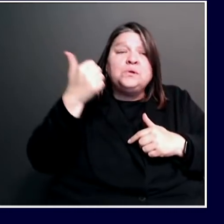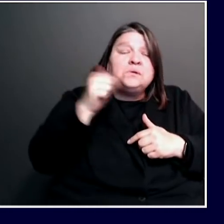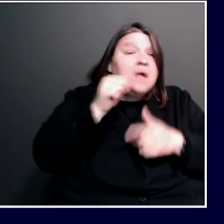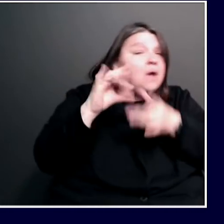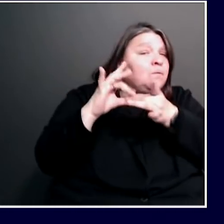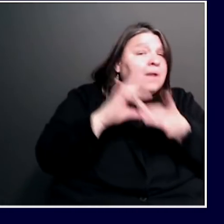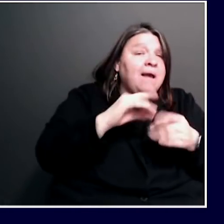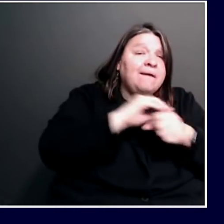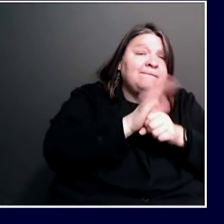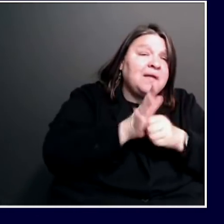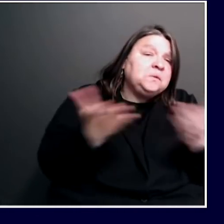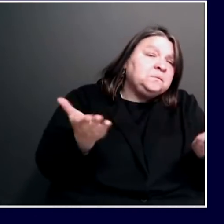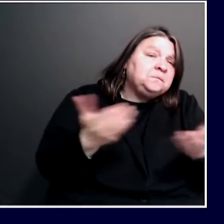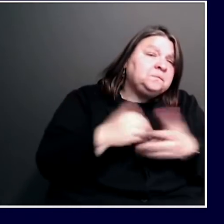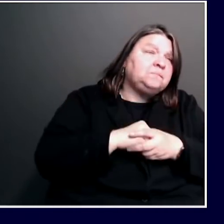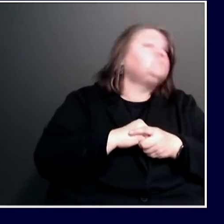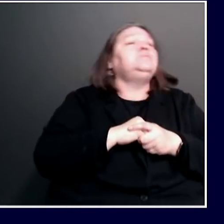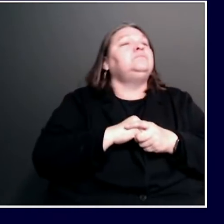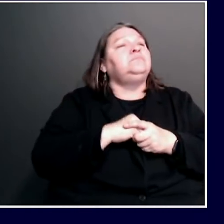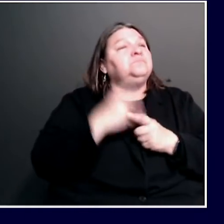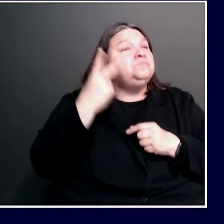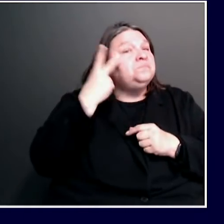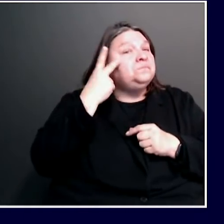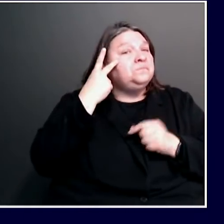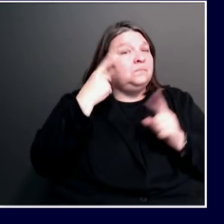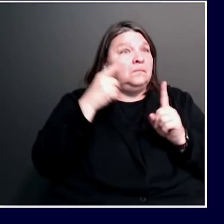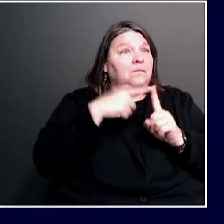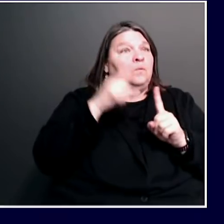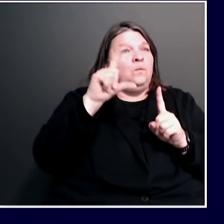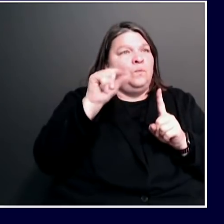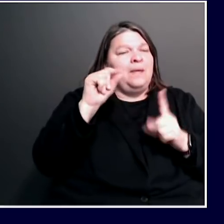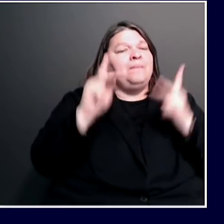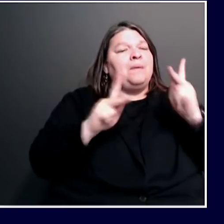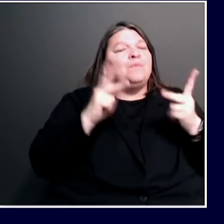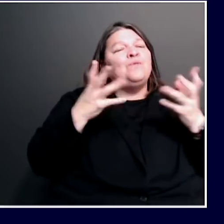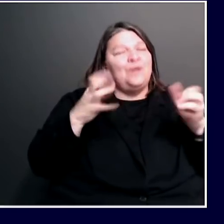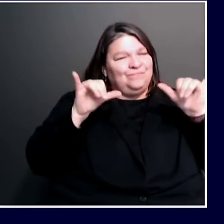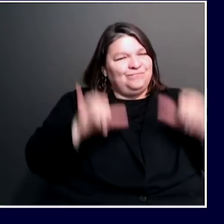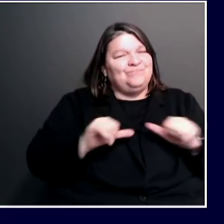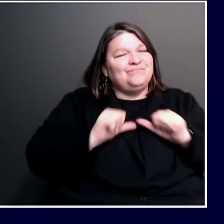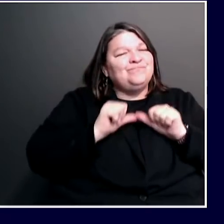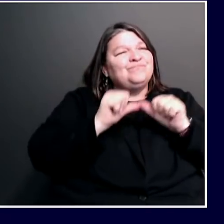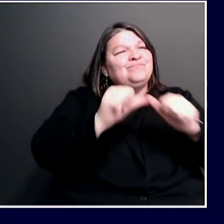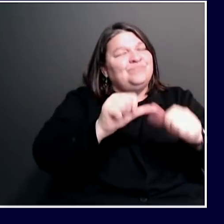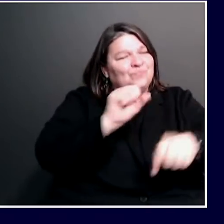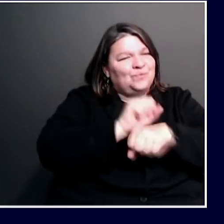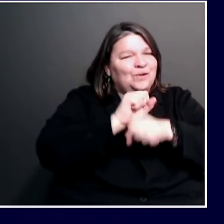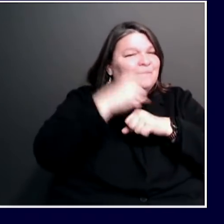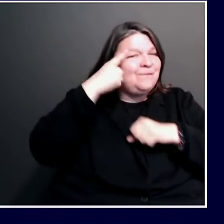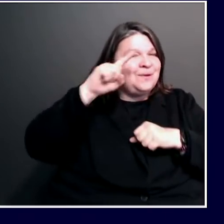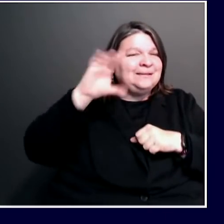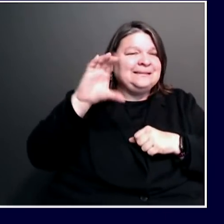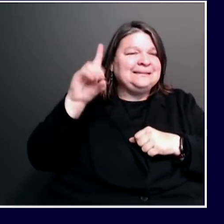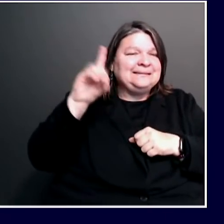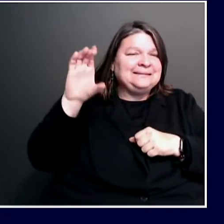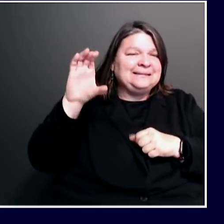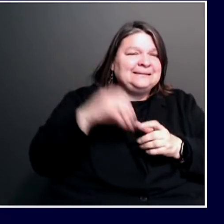those 23 have indicated that they'd like to stay at the Maine CDC. Okay, great. And will they also actually, you said that